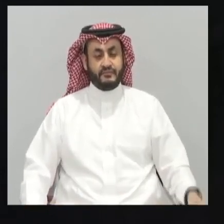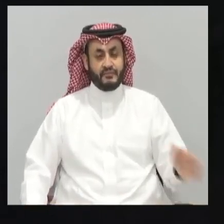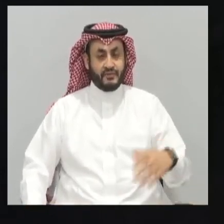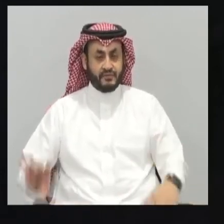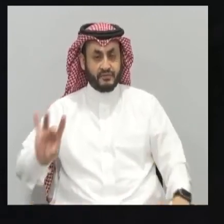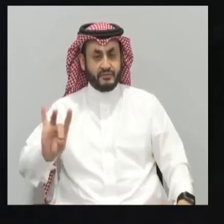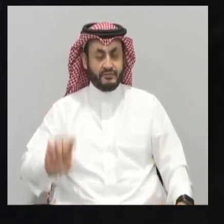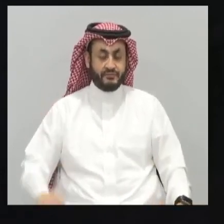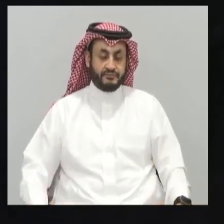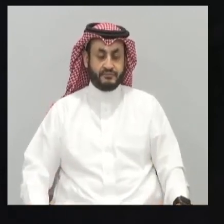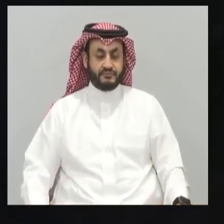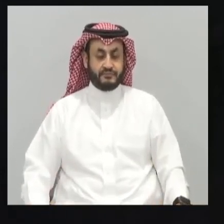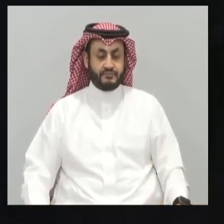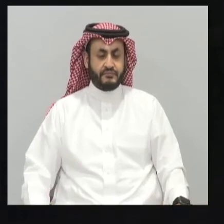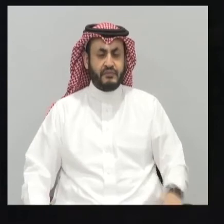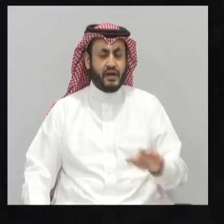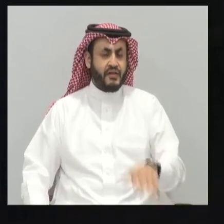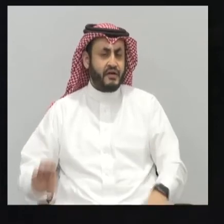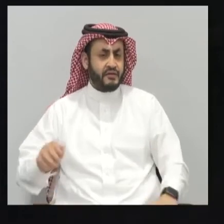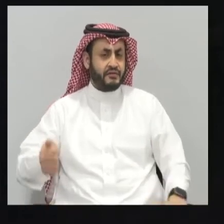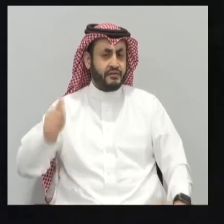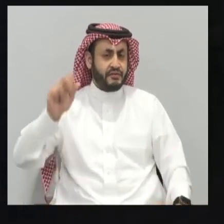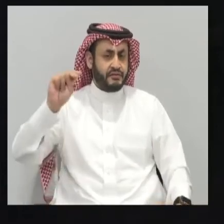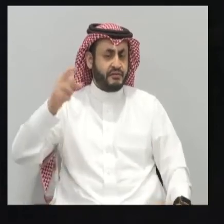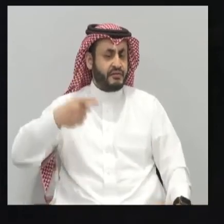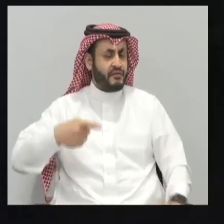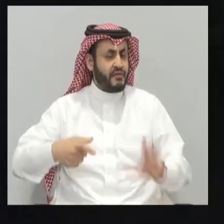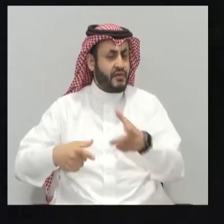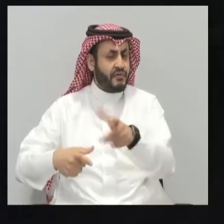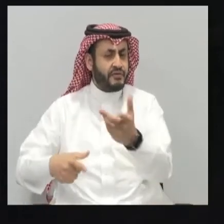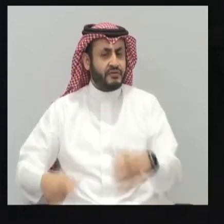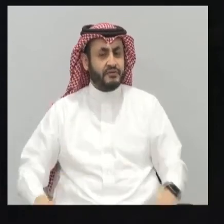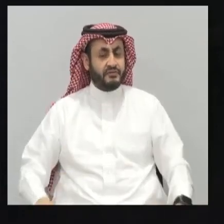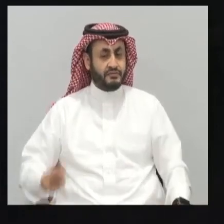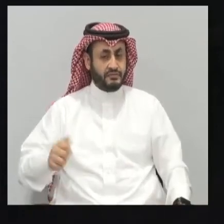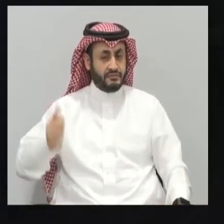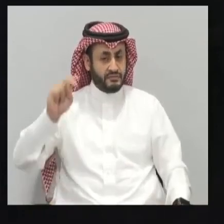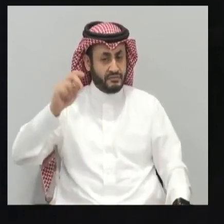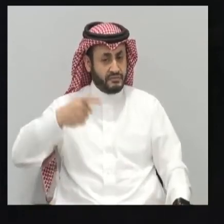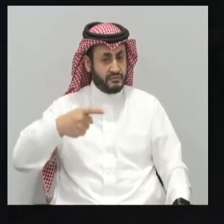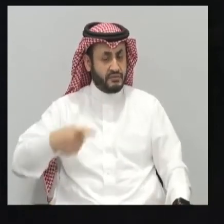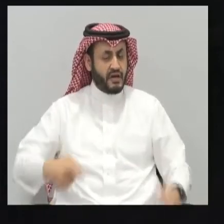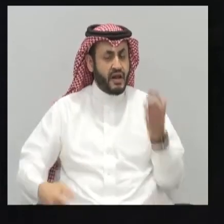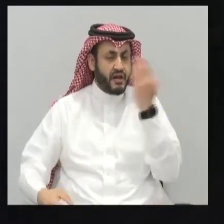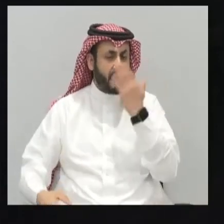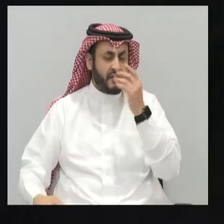what is bang? A bang. What is the meaning of this word? So from the text,